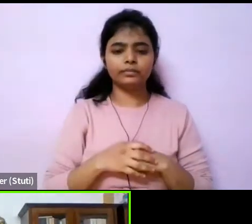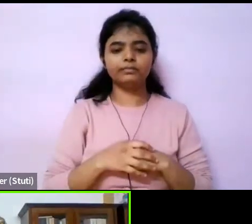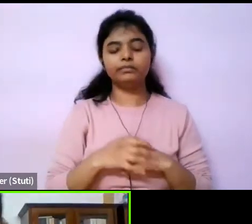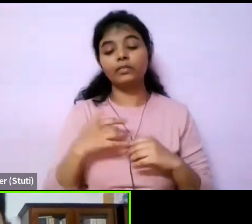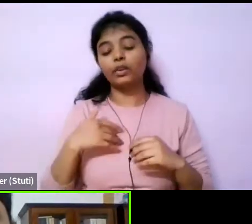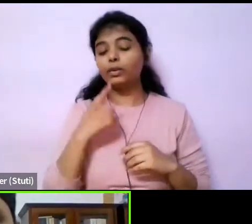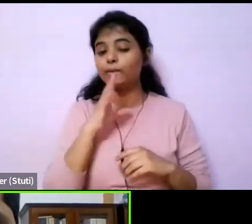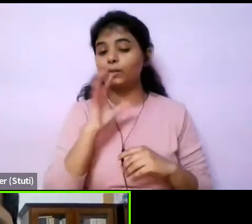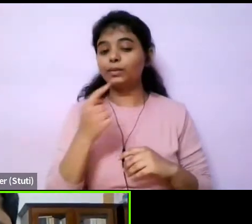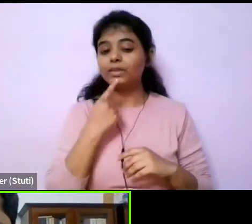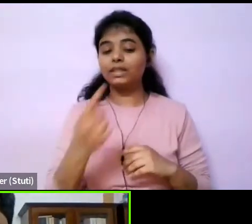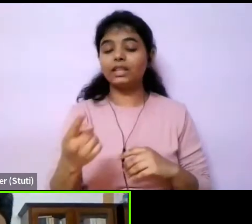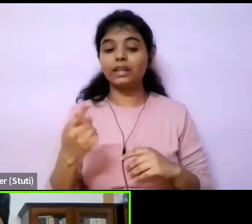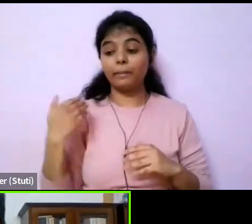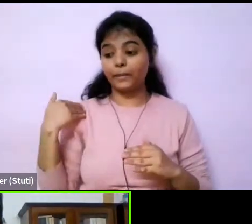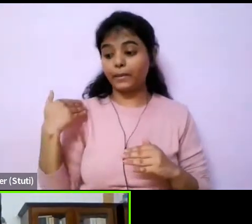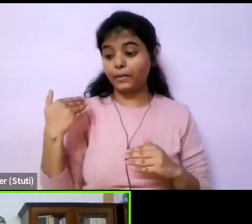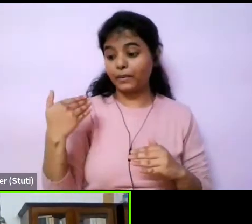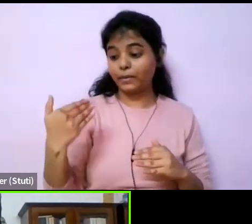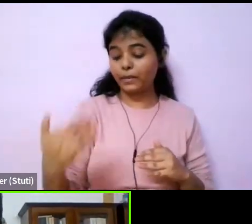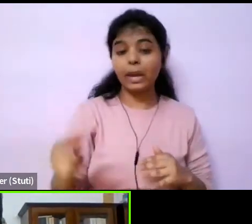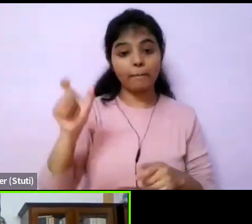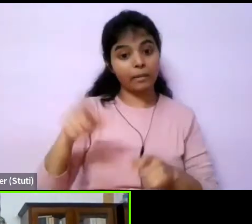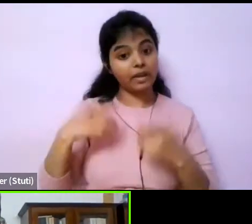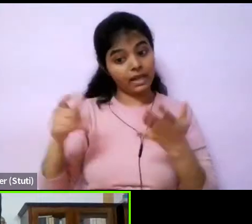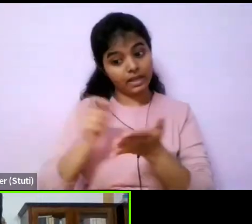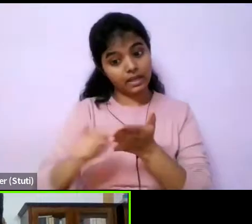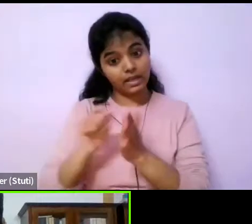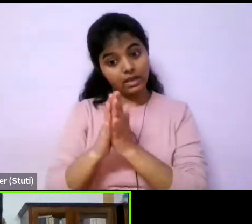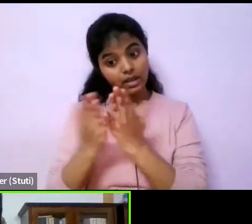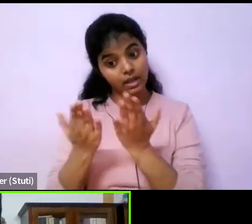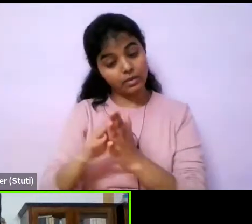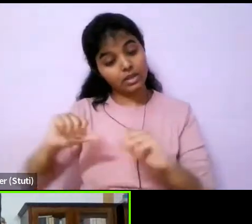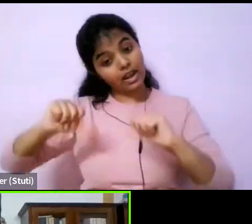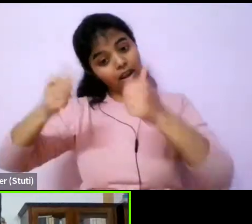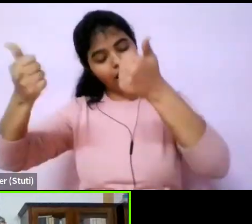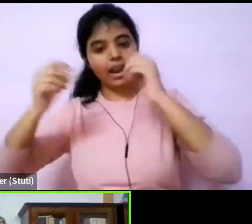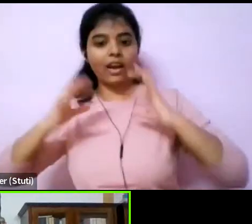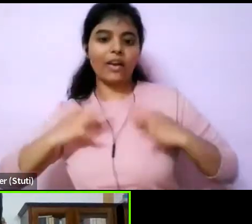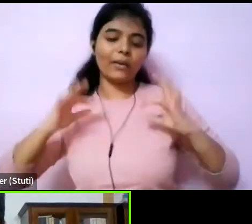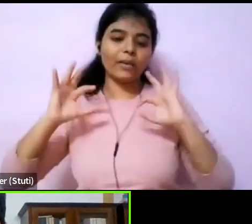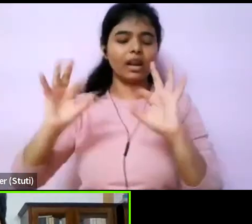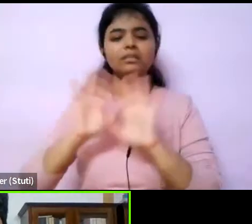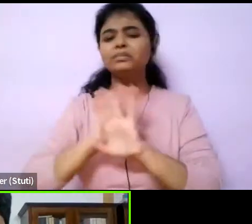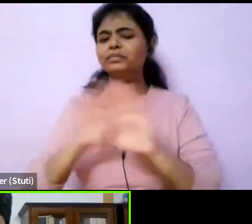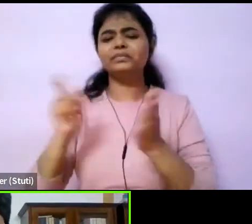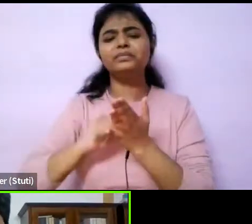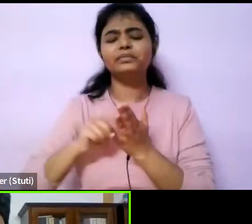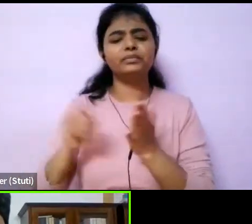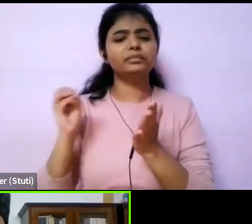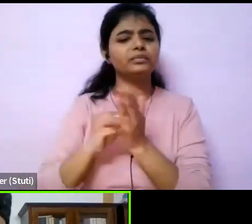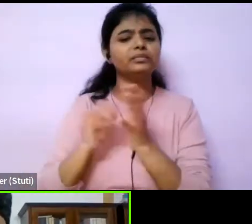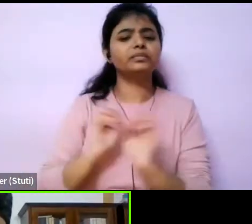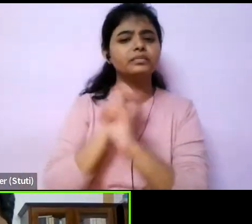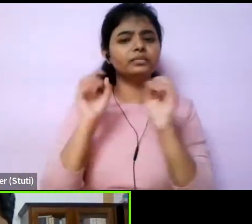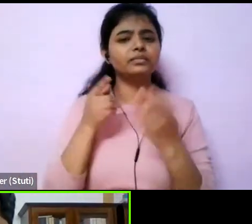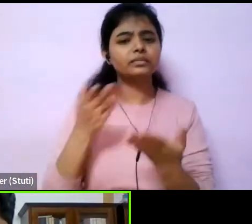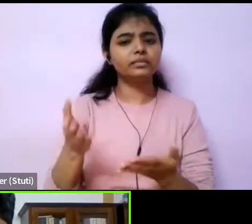has even till date changed, because in higher education, one sees very little participation, and not because the